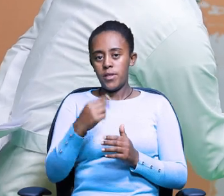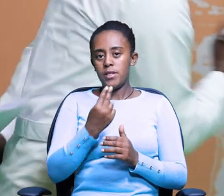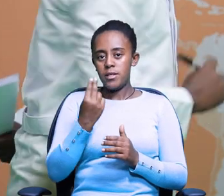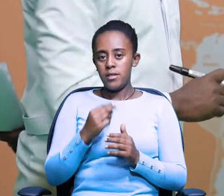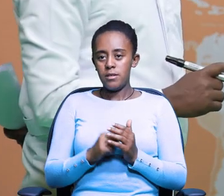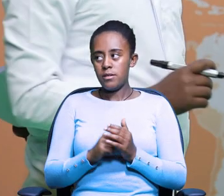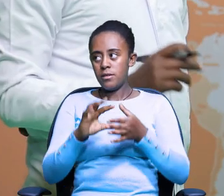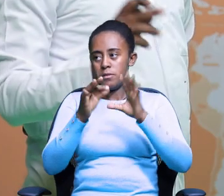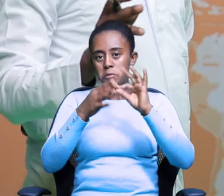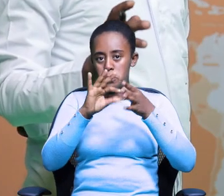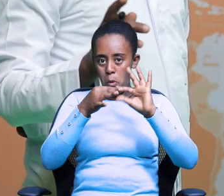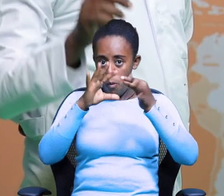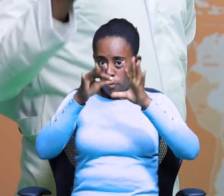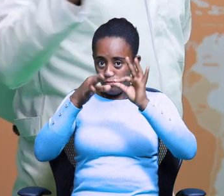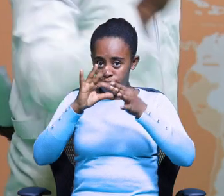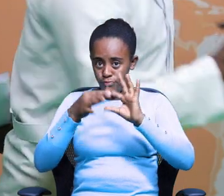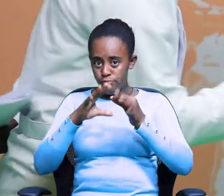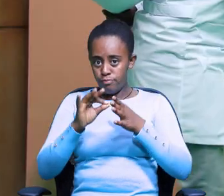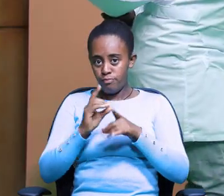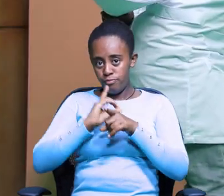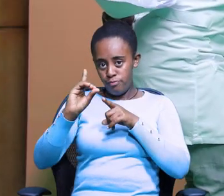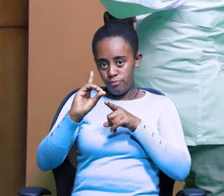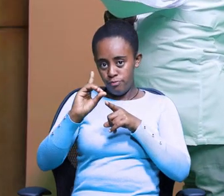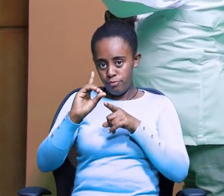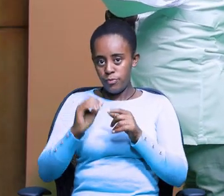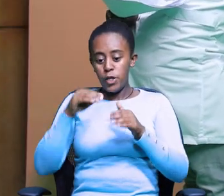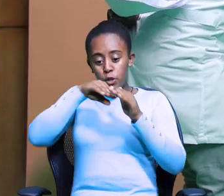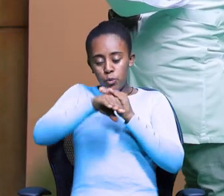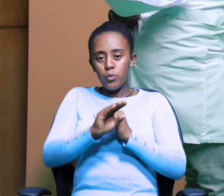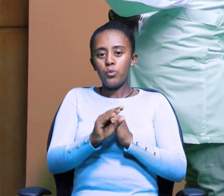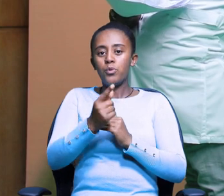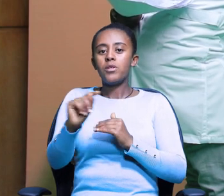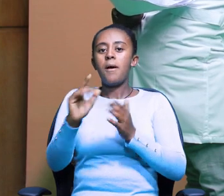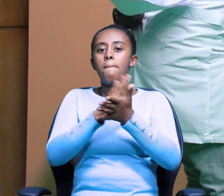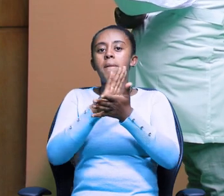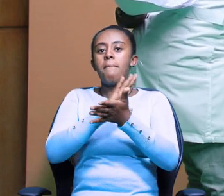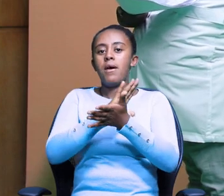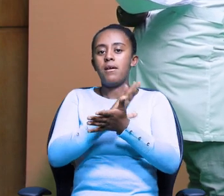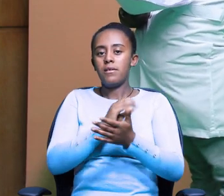symbol to know the direction of the current into the paper. Means